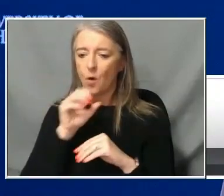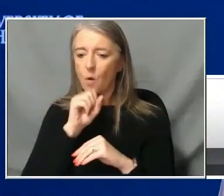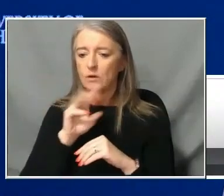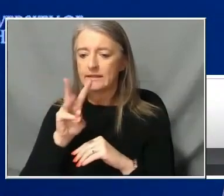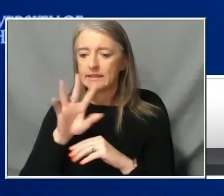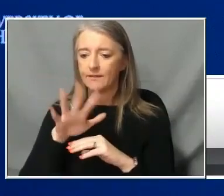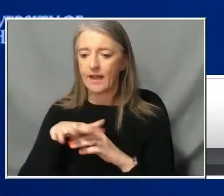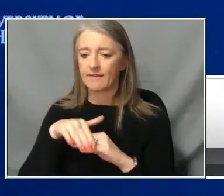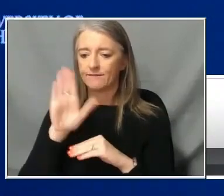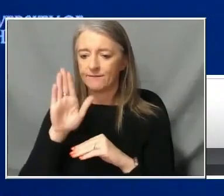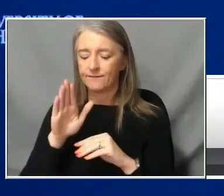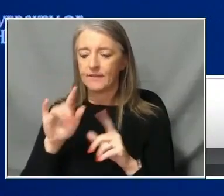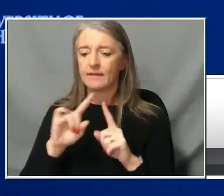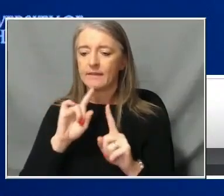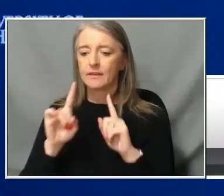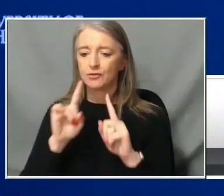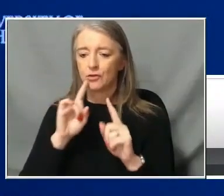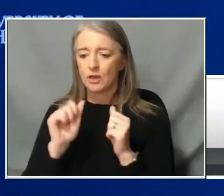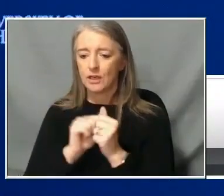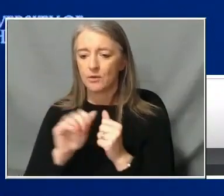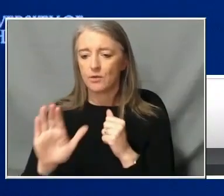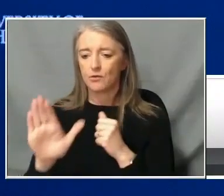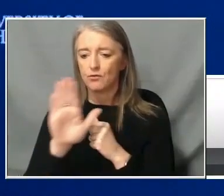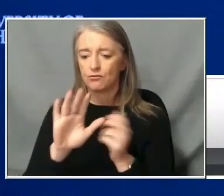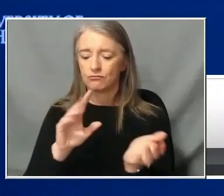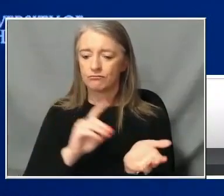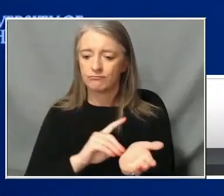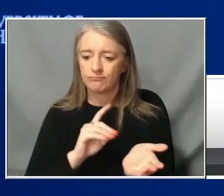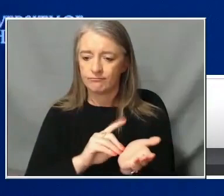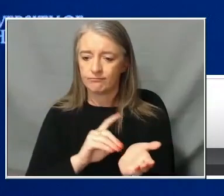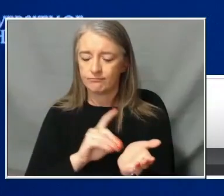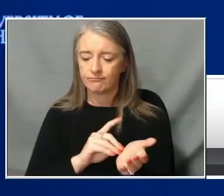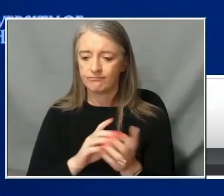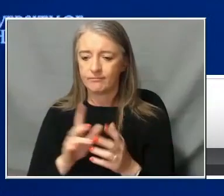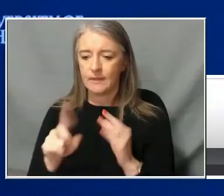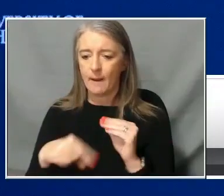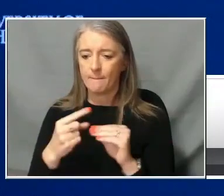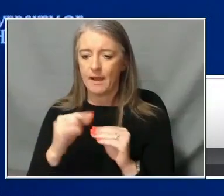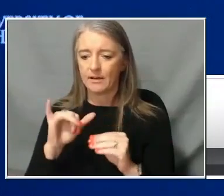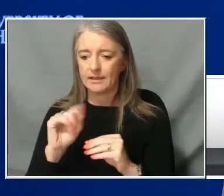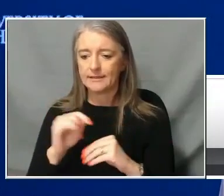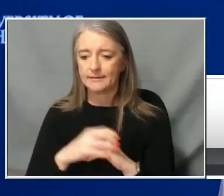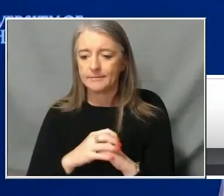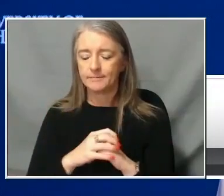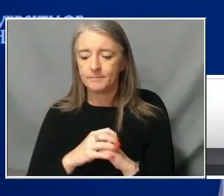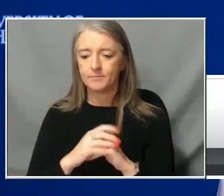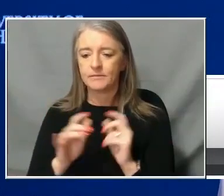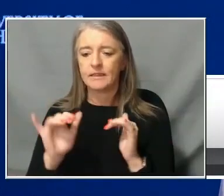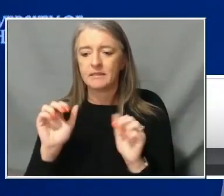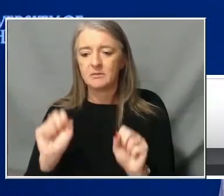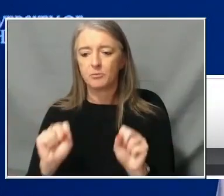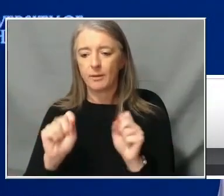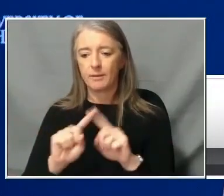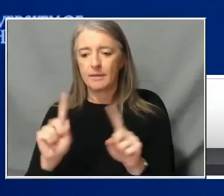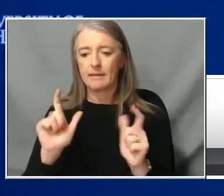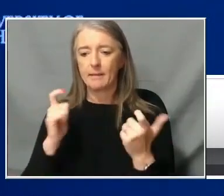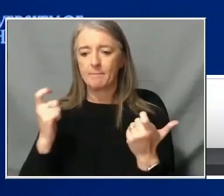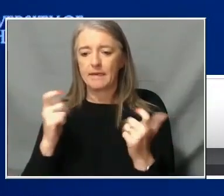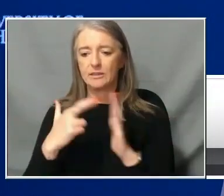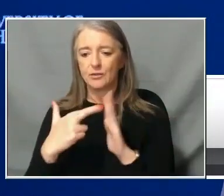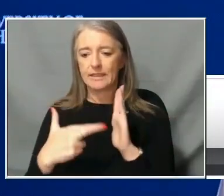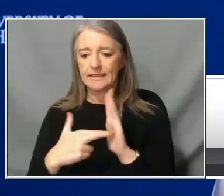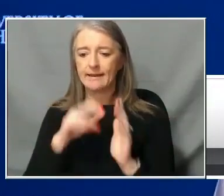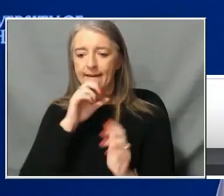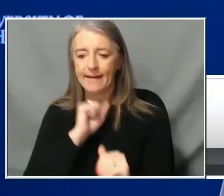of course, just talking to your physician about that. But that is probably going to be the biggest criteria. Now,